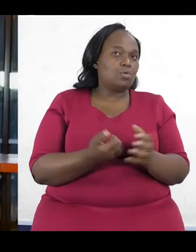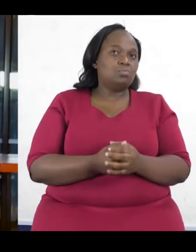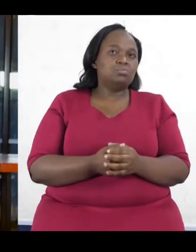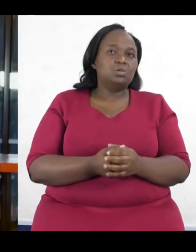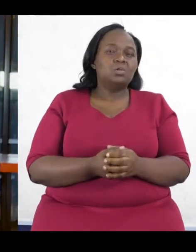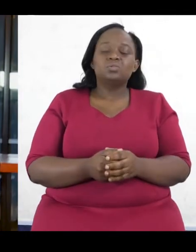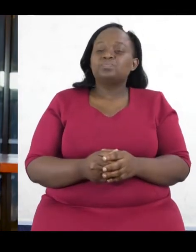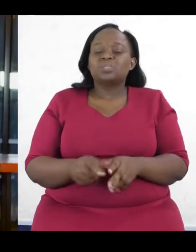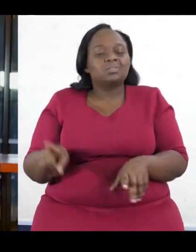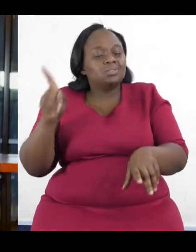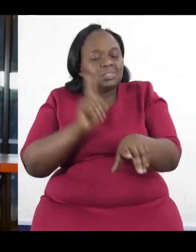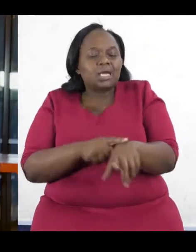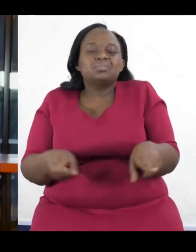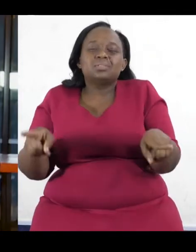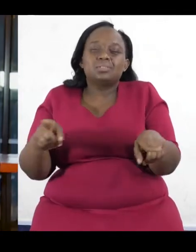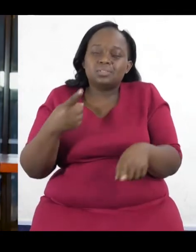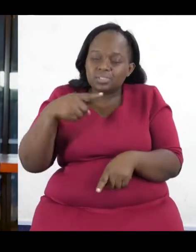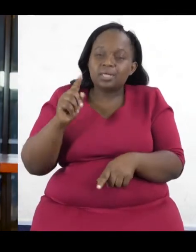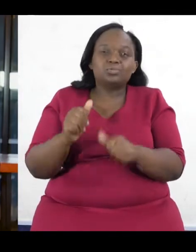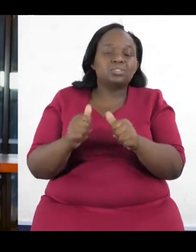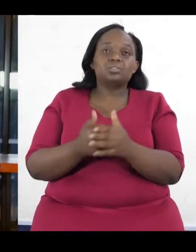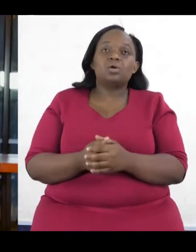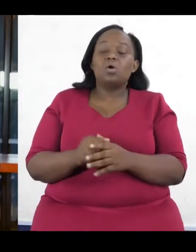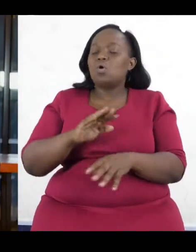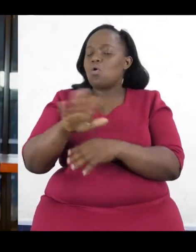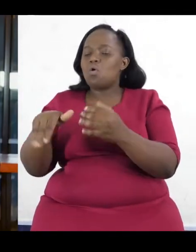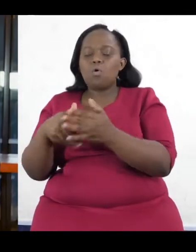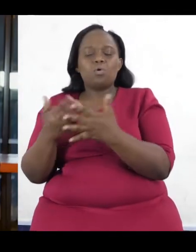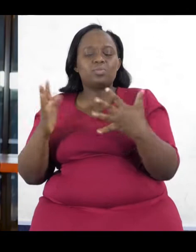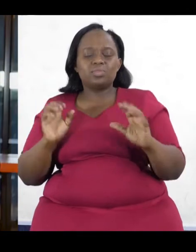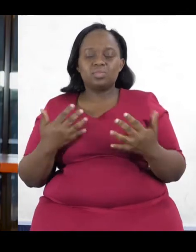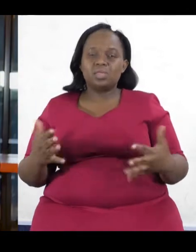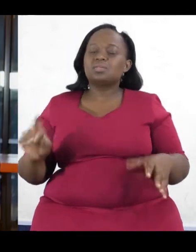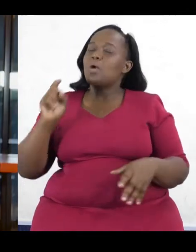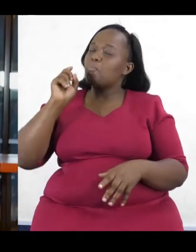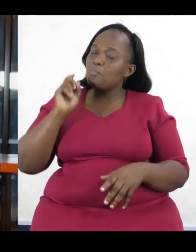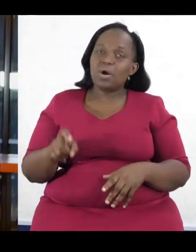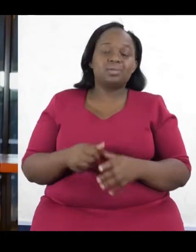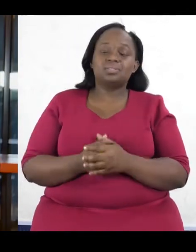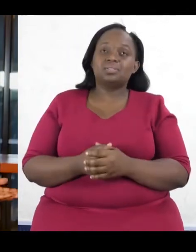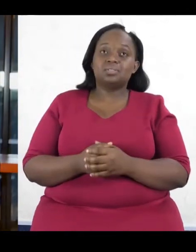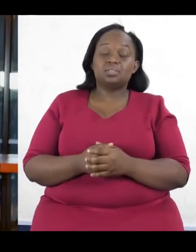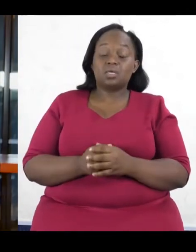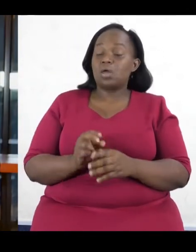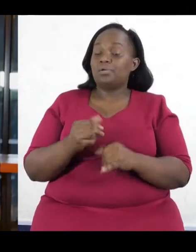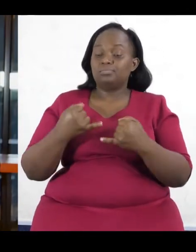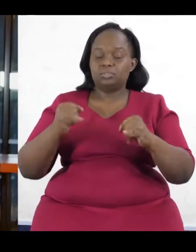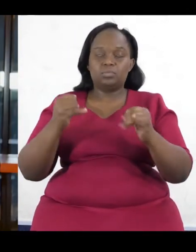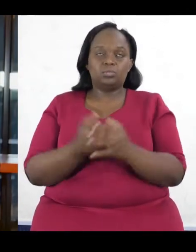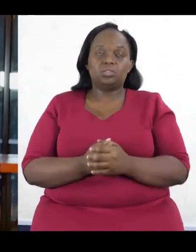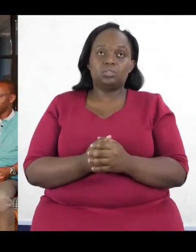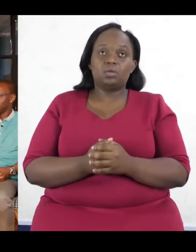harvest during the right times, and store food the way it's supposed to be. And all these things can be enhanced through using, applications like you